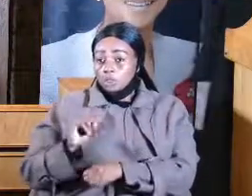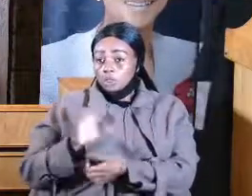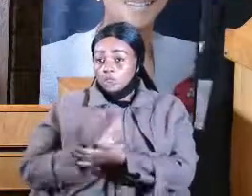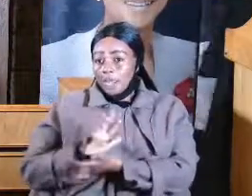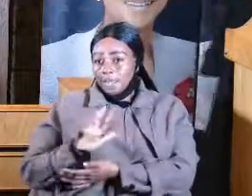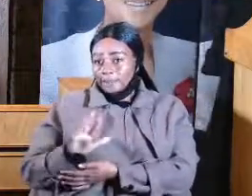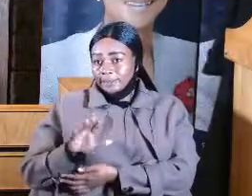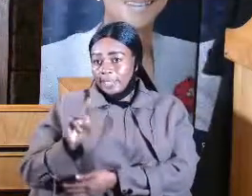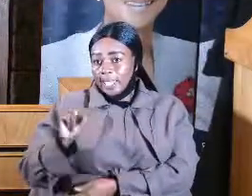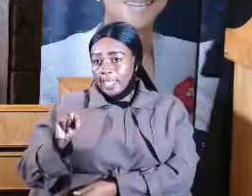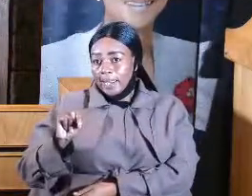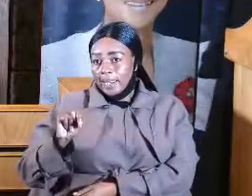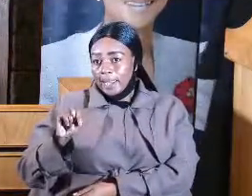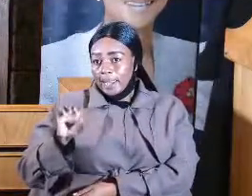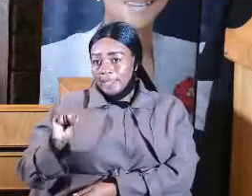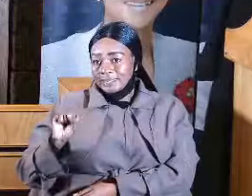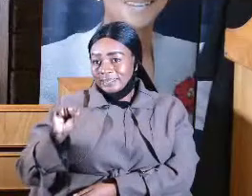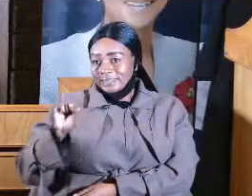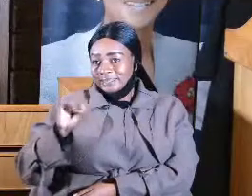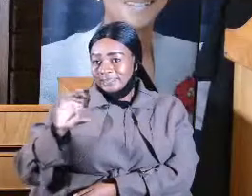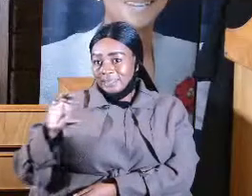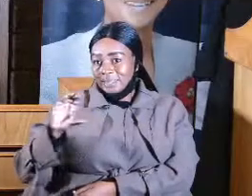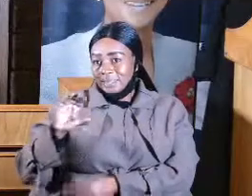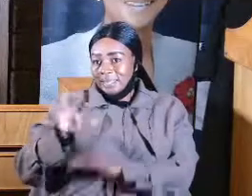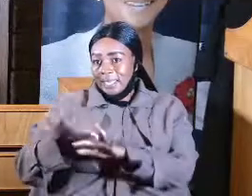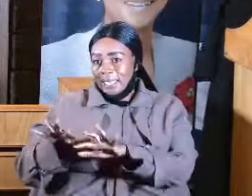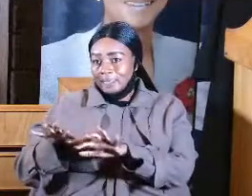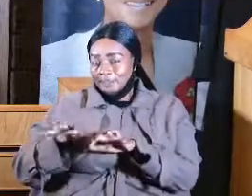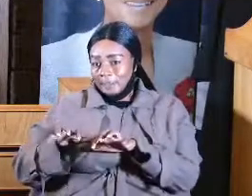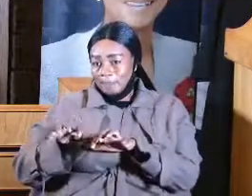2019 NSC exams for grade 12, we had